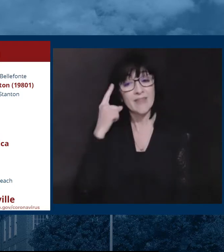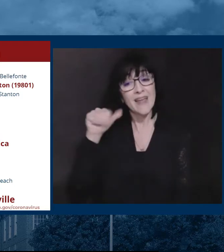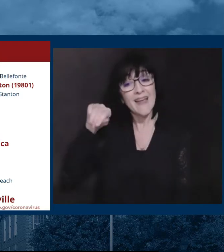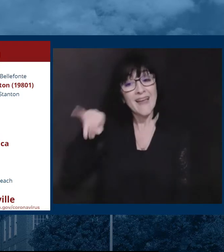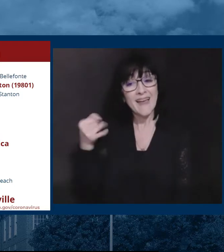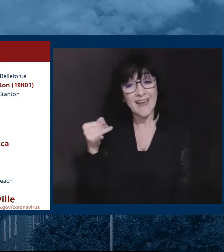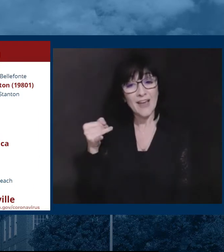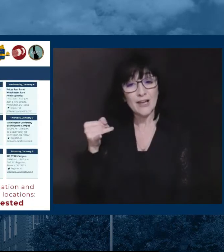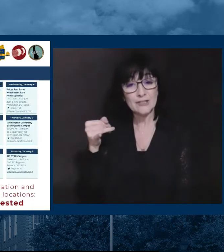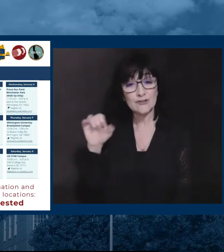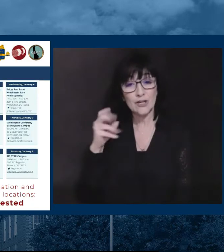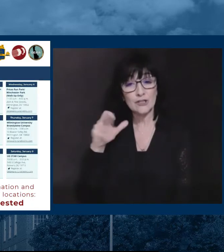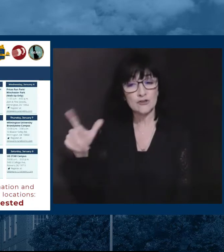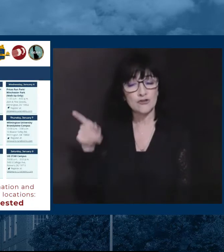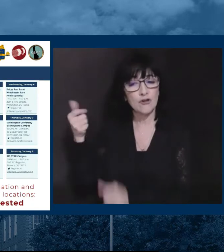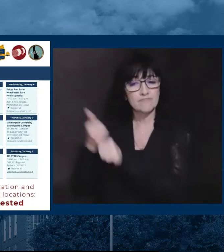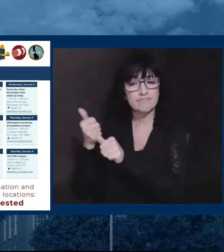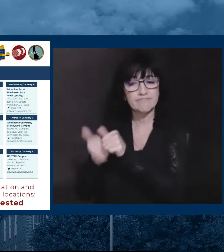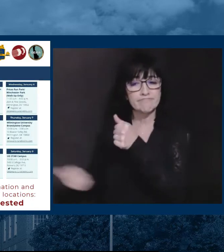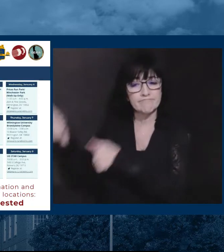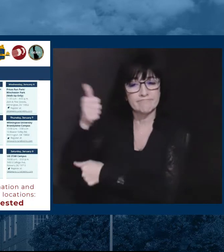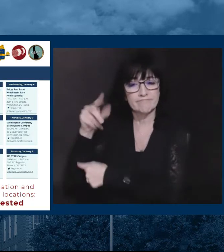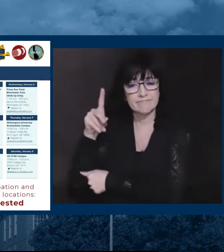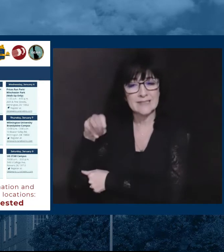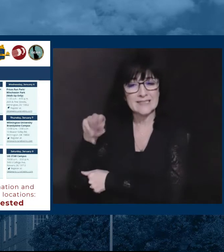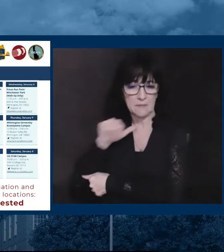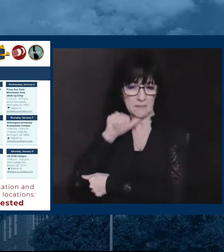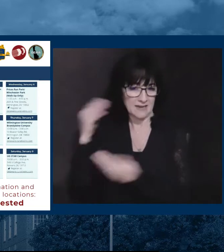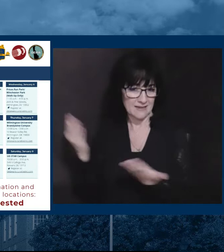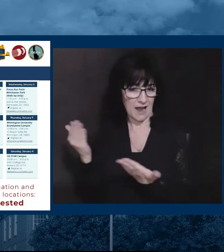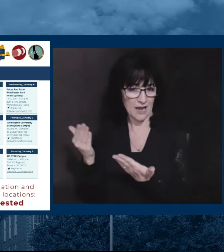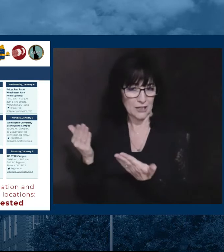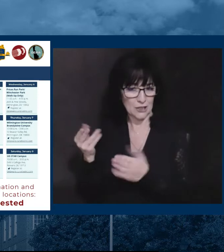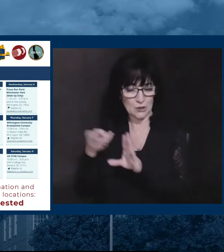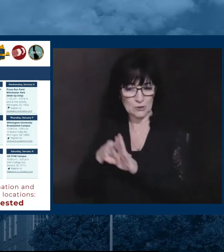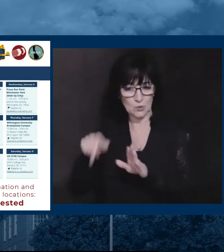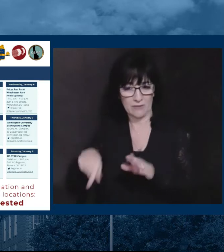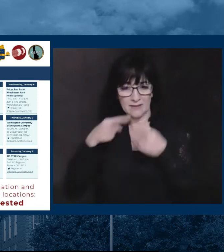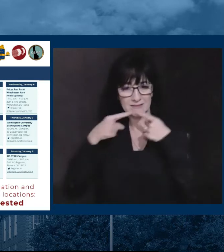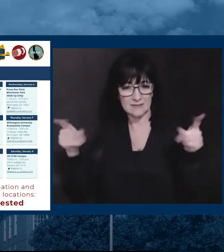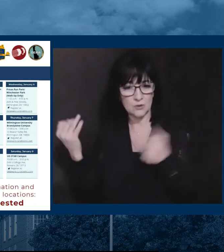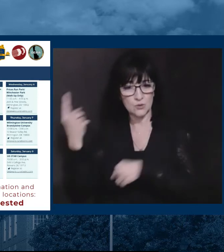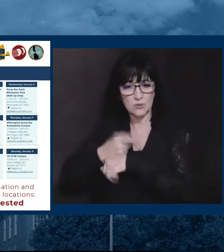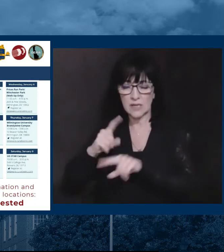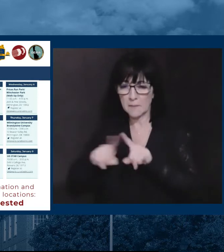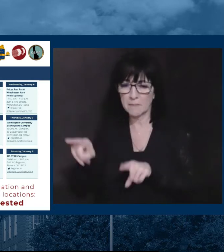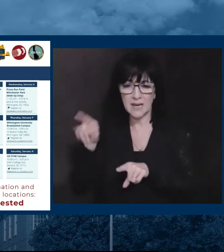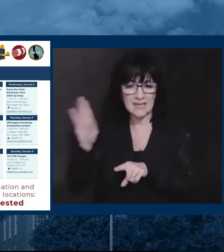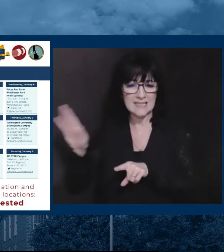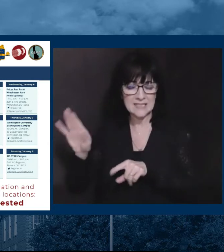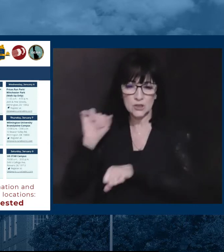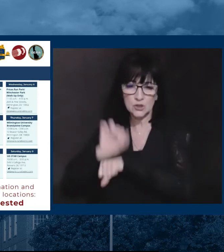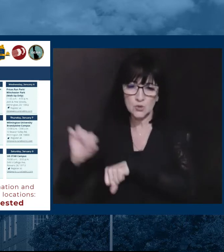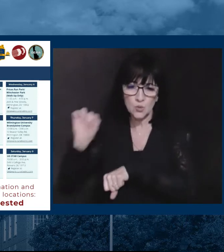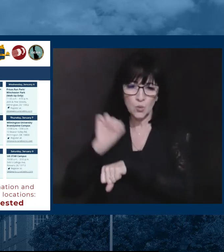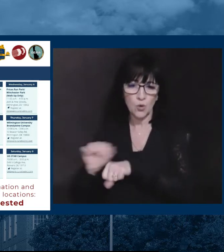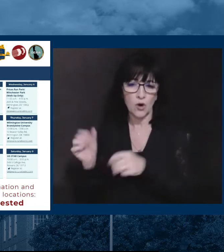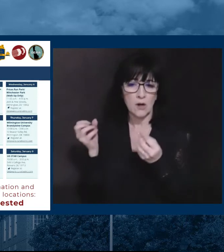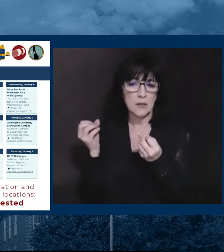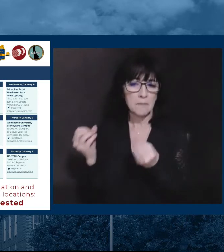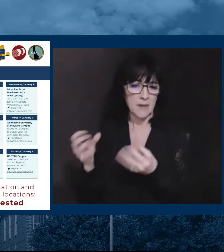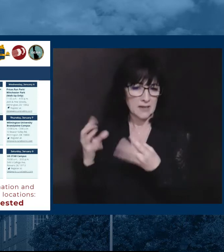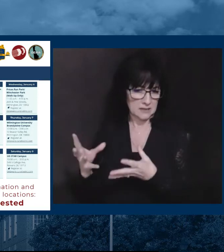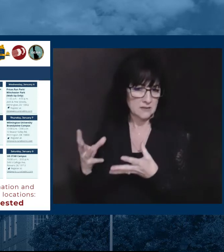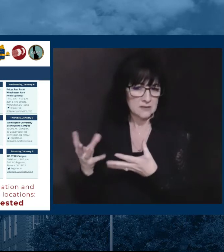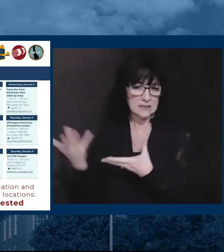couple of slides to really highlight the amazing testing efforts that AJ and many others have been involved